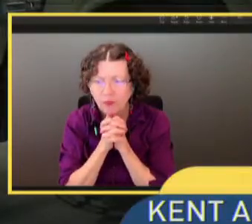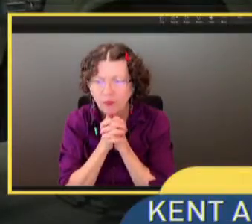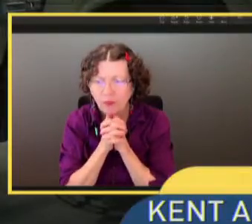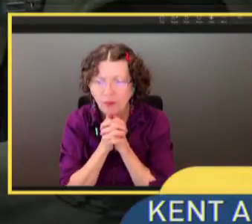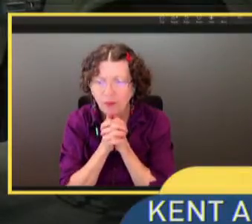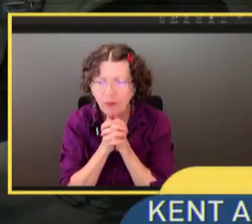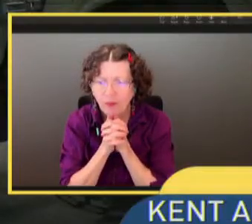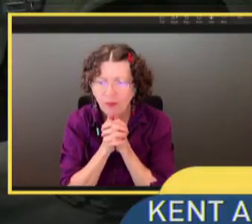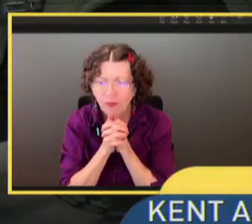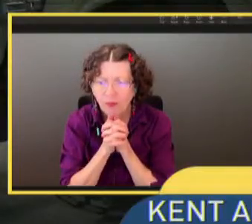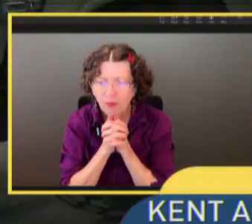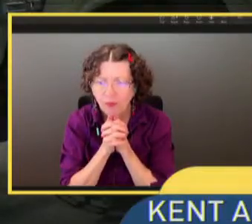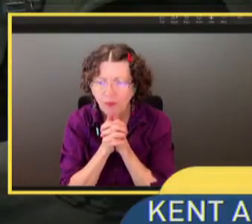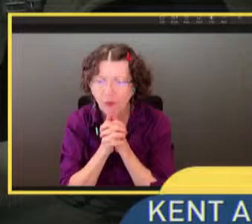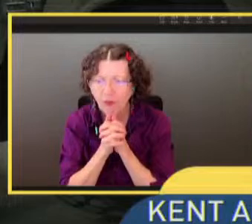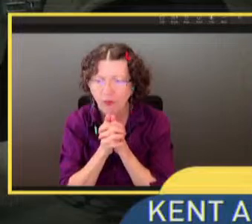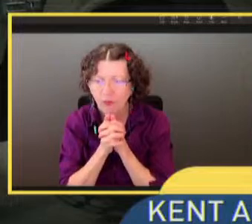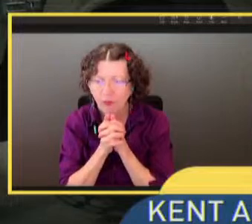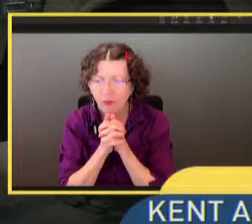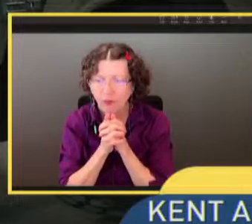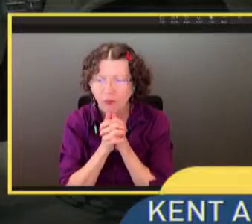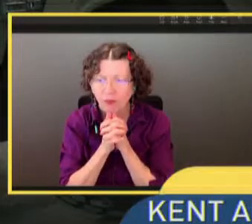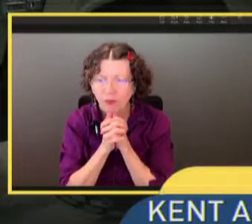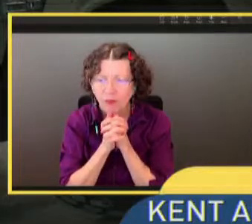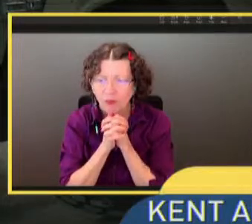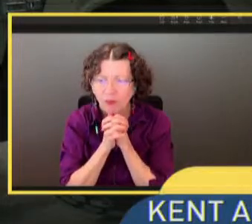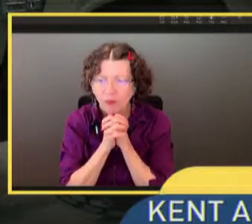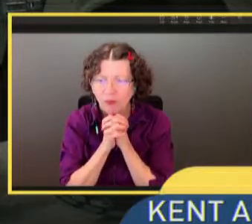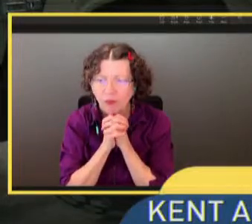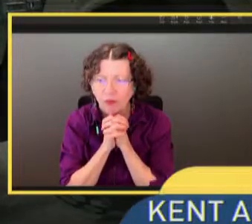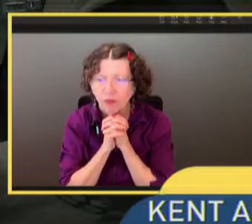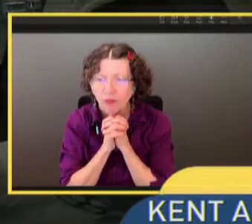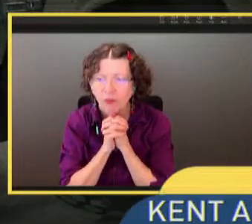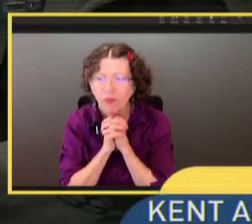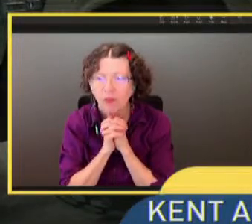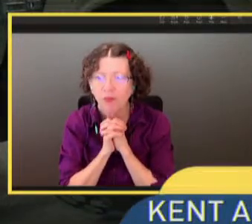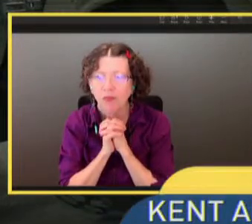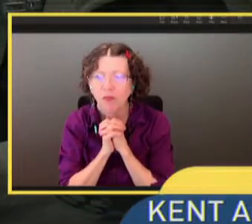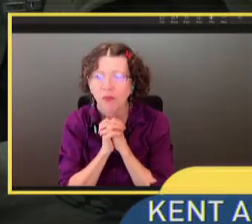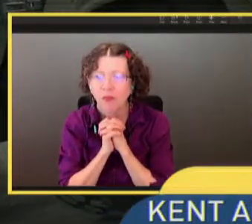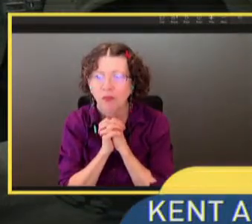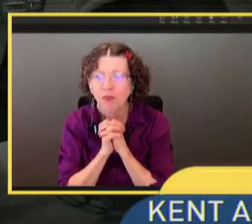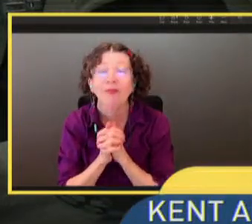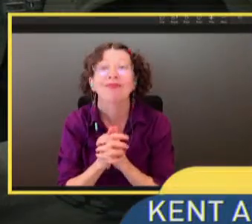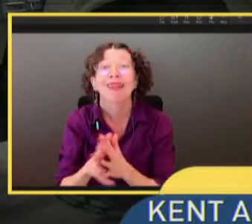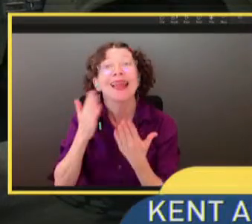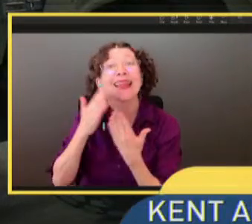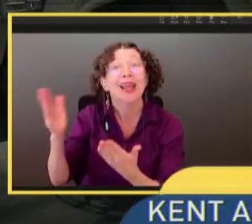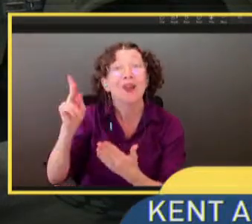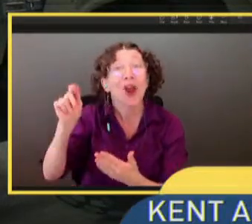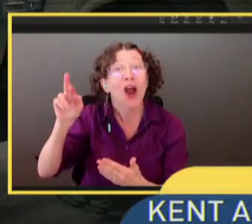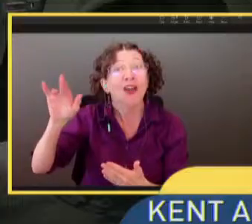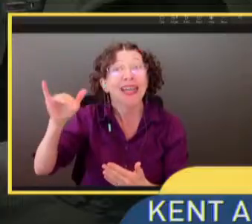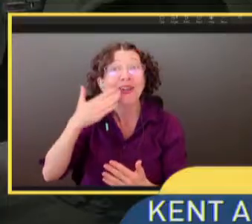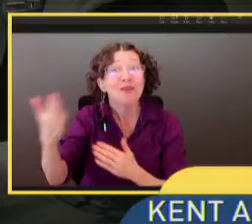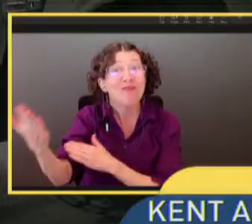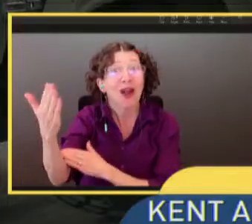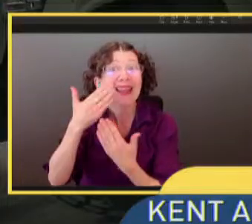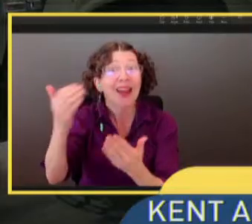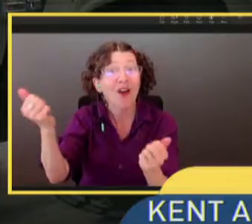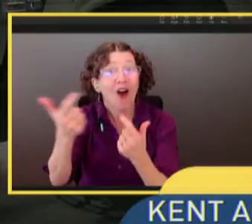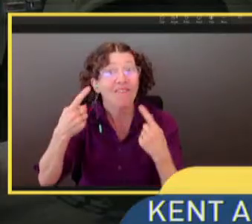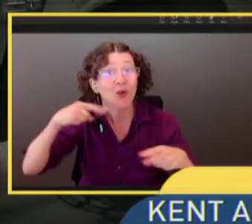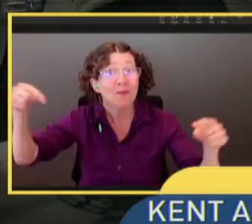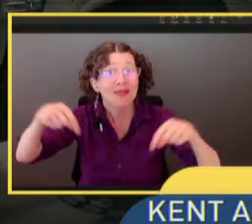for being here. So I'm just going to run through the speaking order. We're going to start with Governor Bob Ferguson, followed by King County Executive Girmay